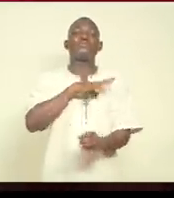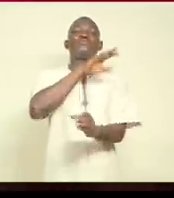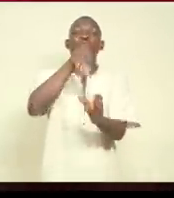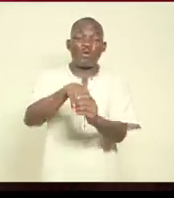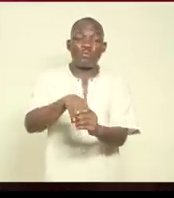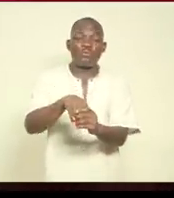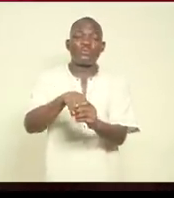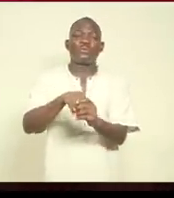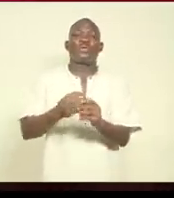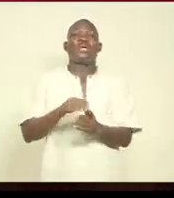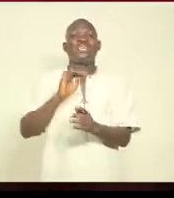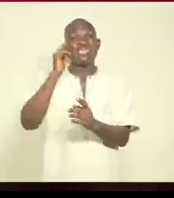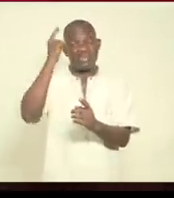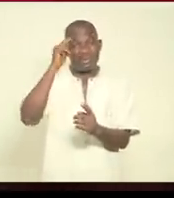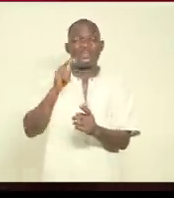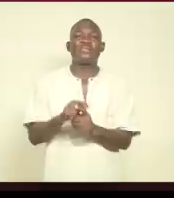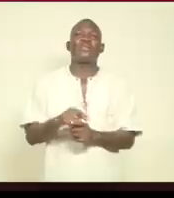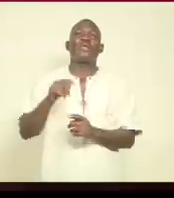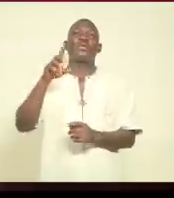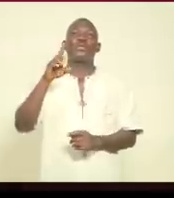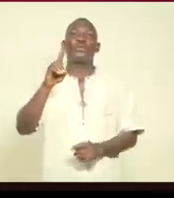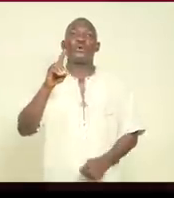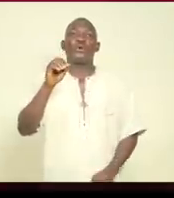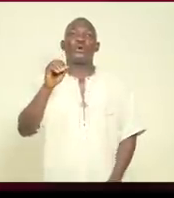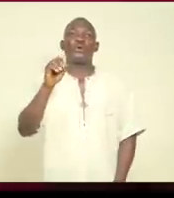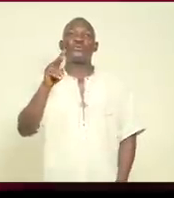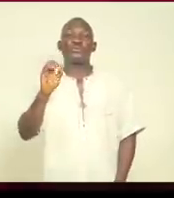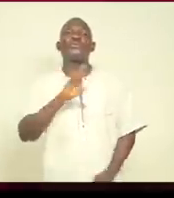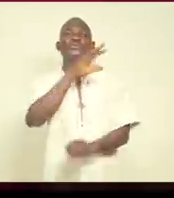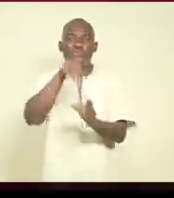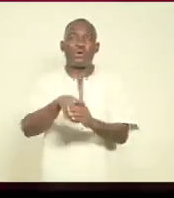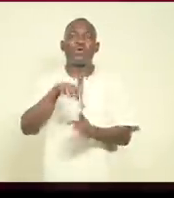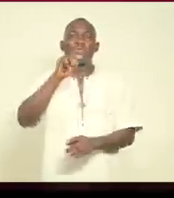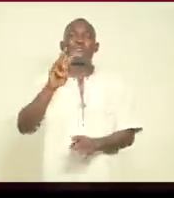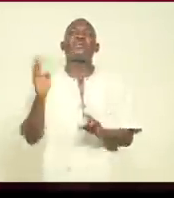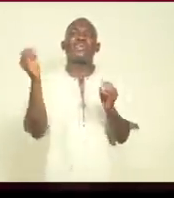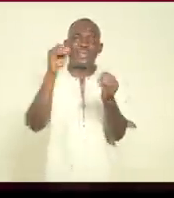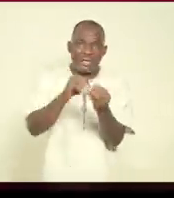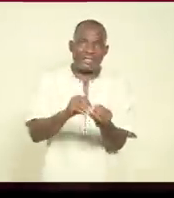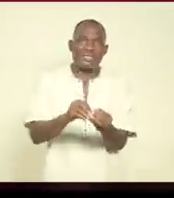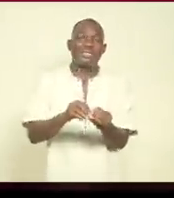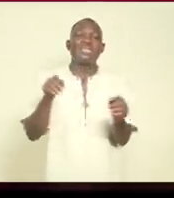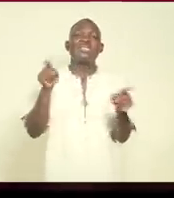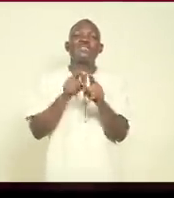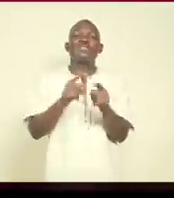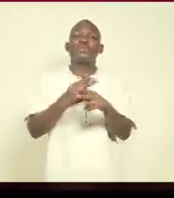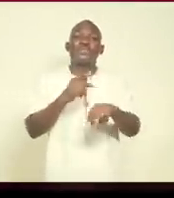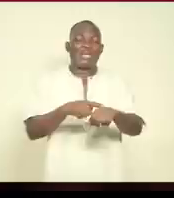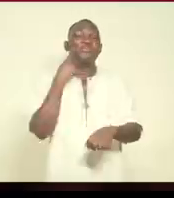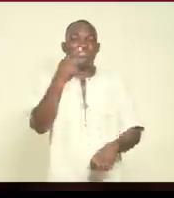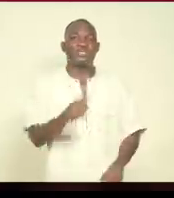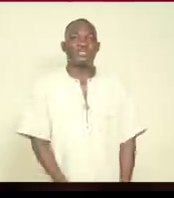Domestic Violence and Victims Unit and the Social Welfare Department. And just like that,